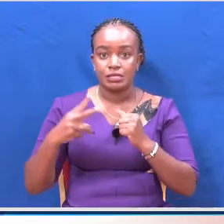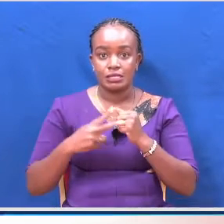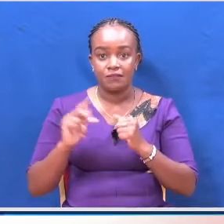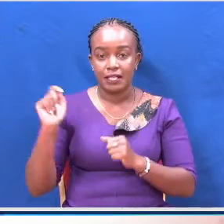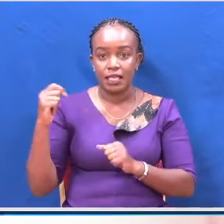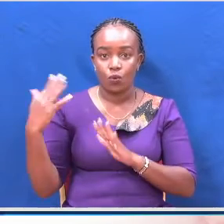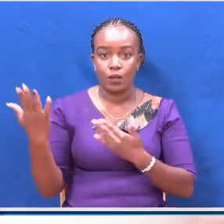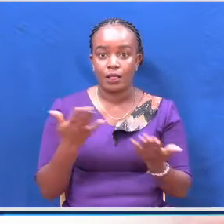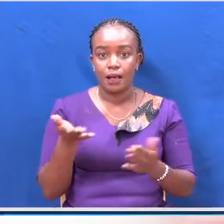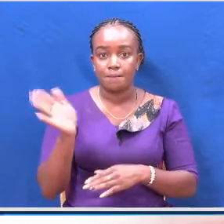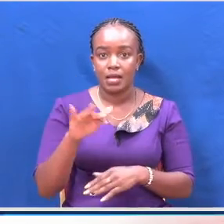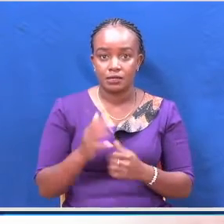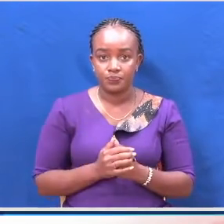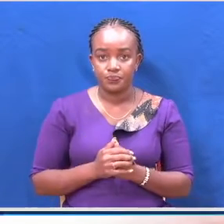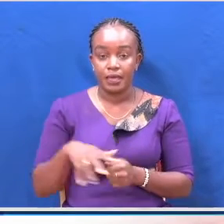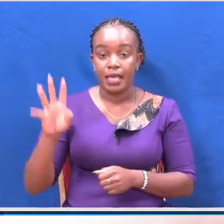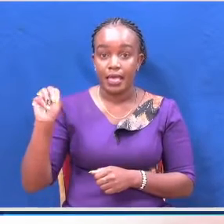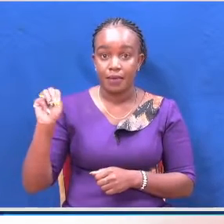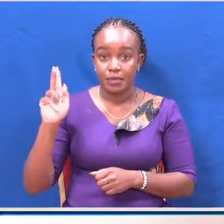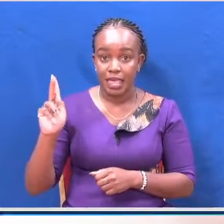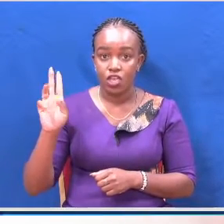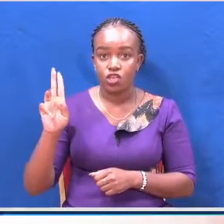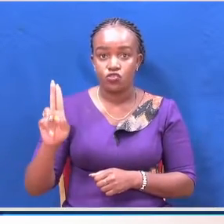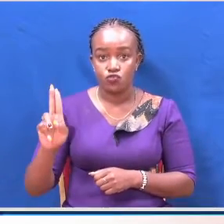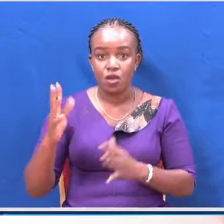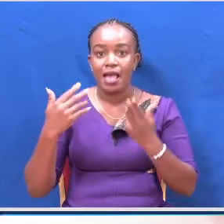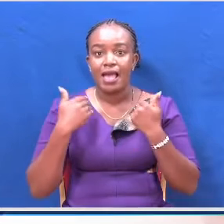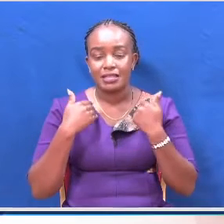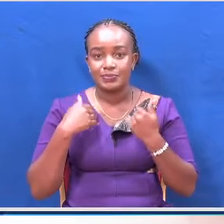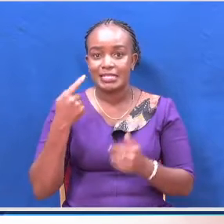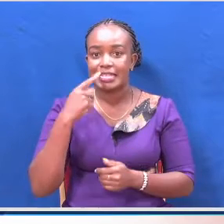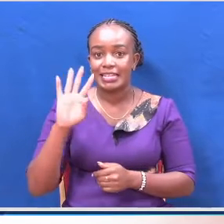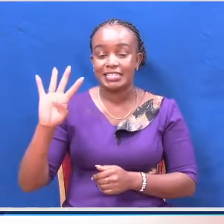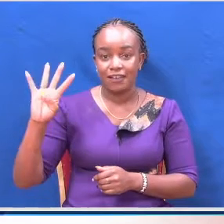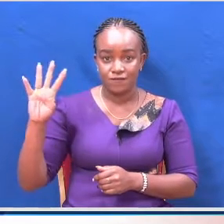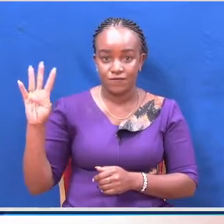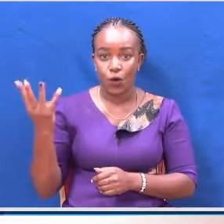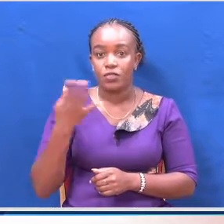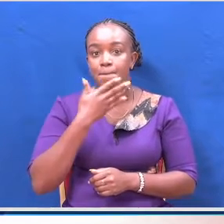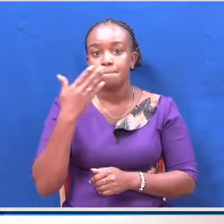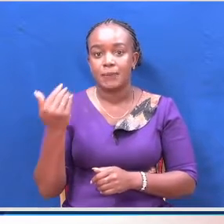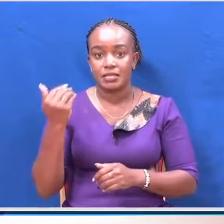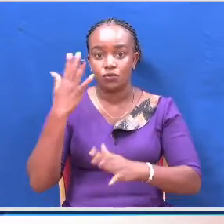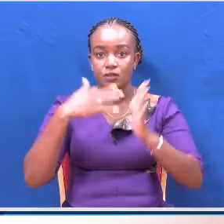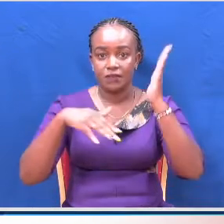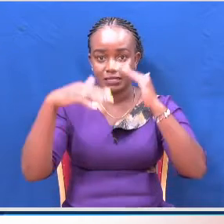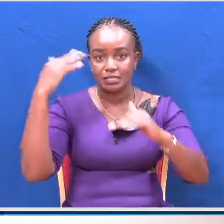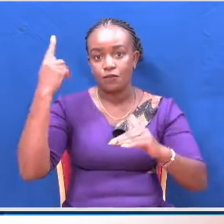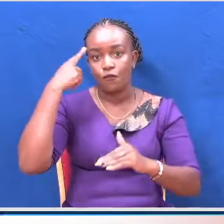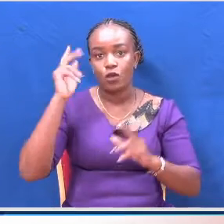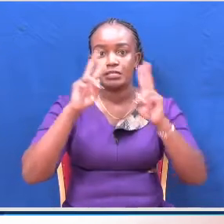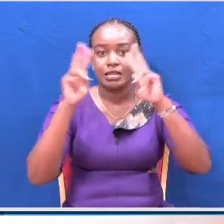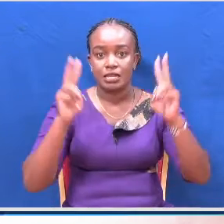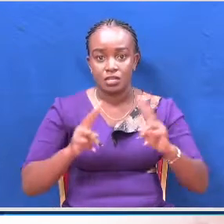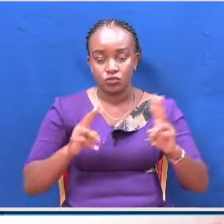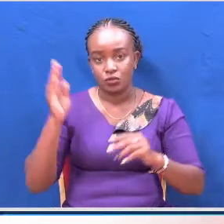Now, Mount Kenya University has been ranked fourth nationally as the ideal university for international studies. A